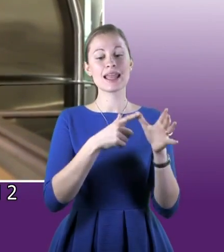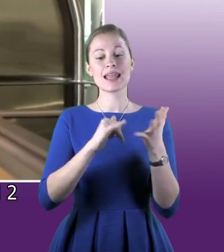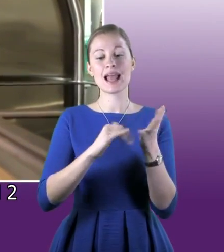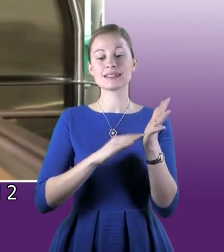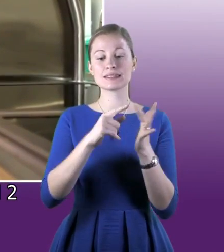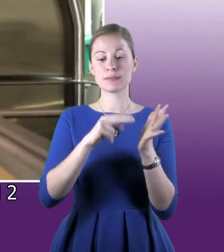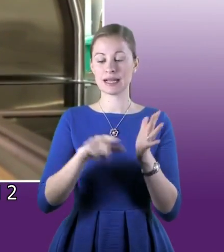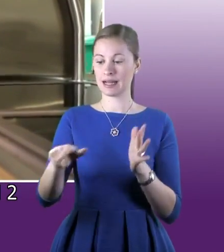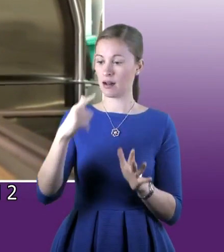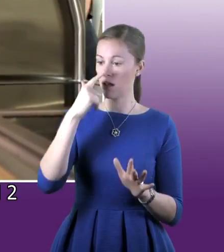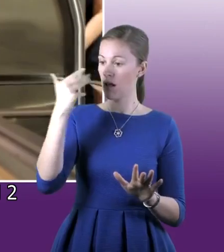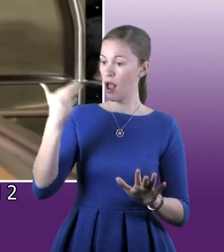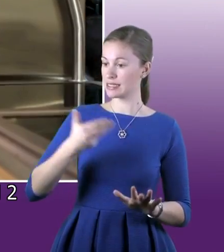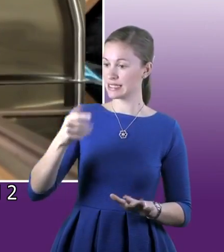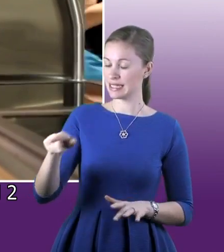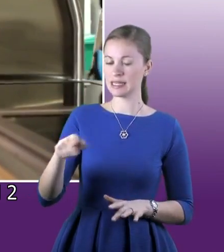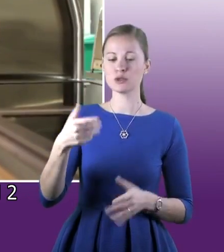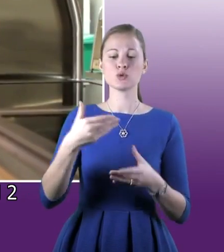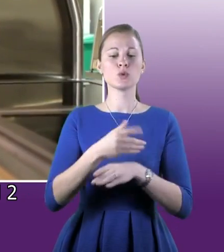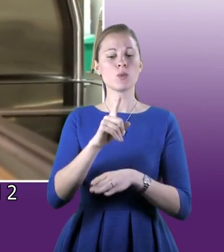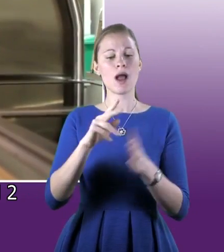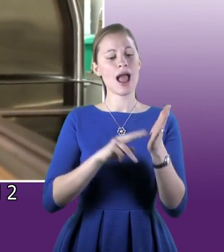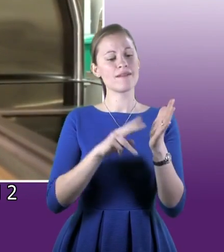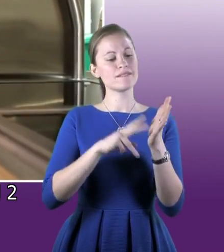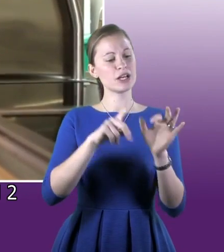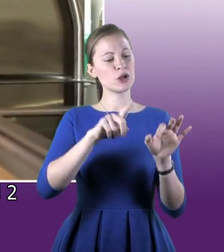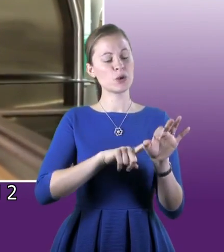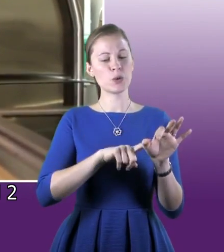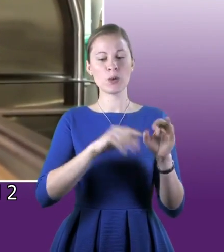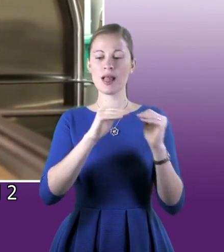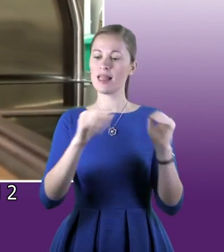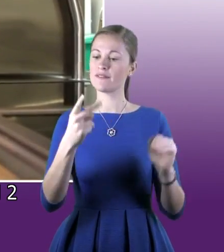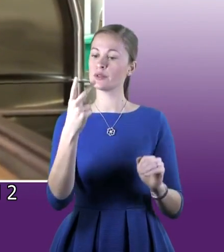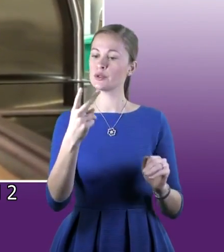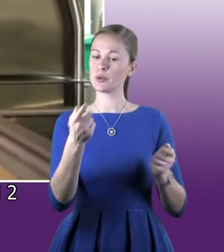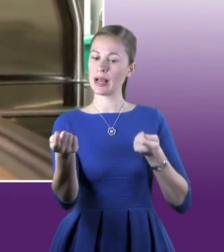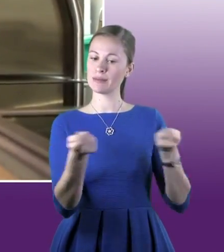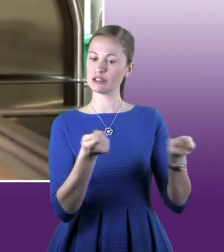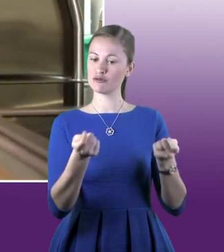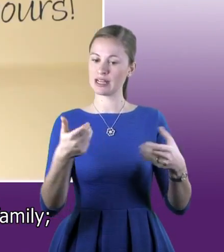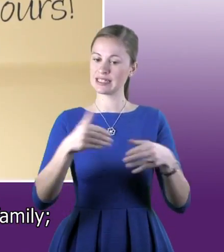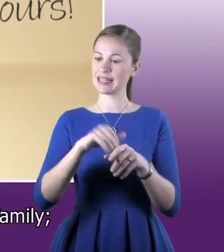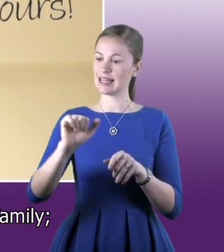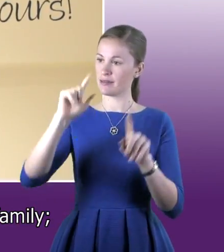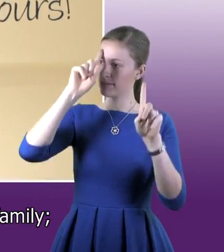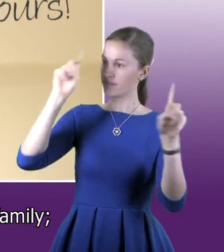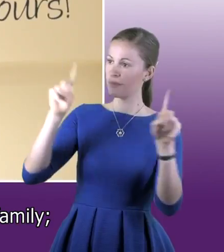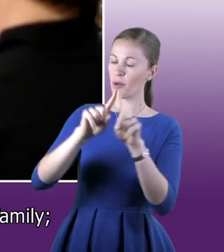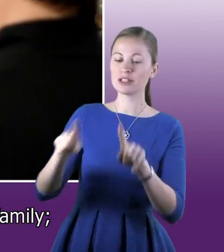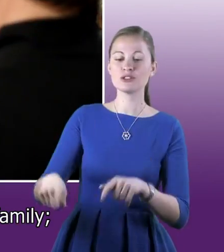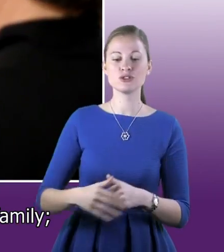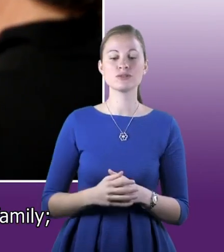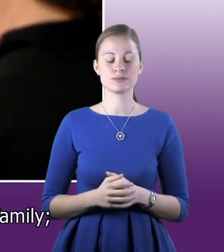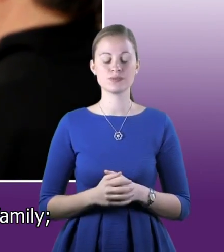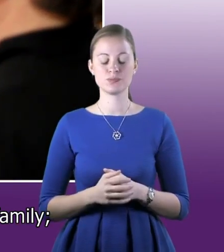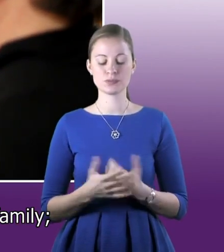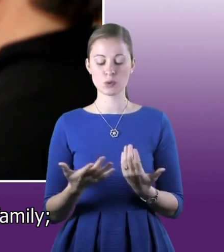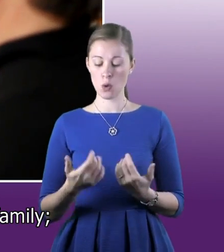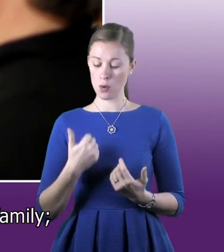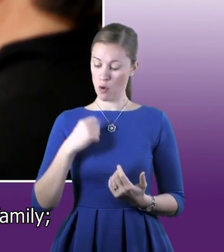19. She is doing an NVQ level 2 in administration at her local college. So, when you're a girl